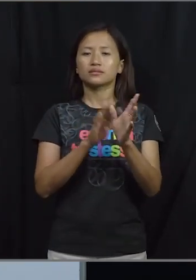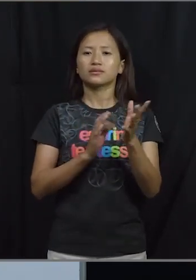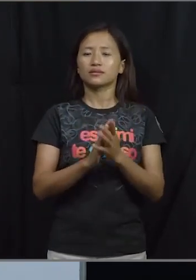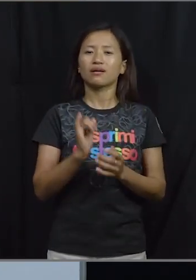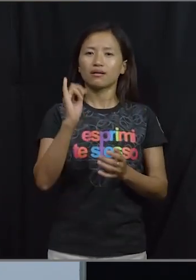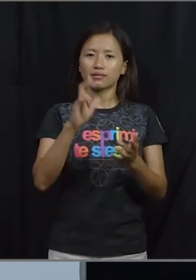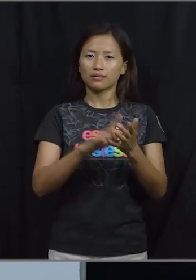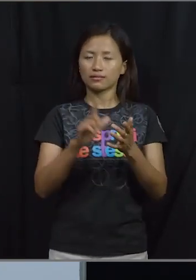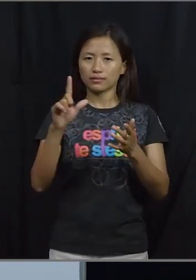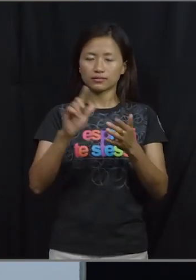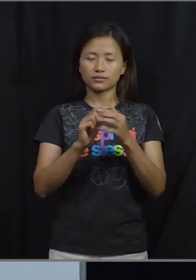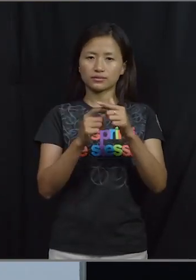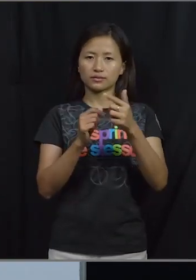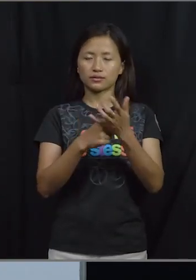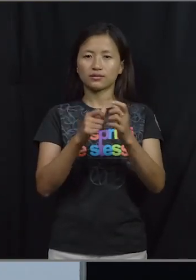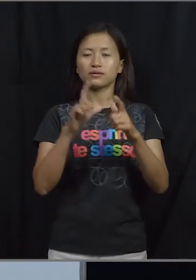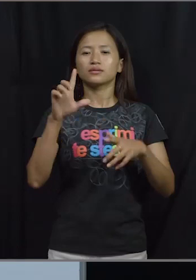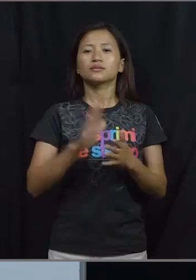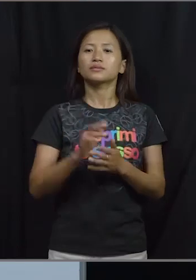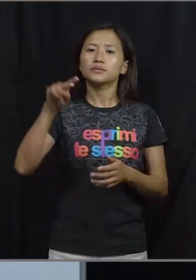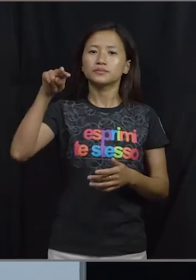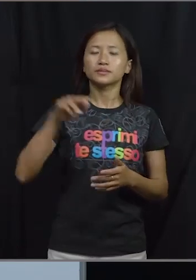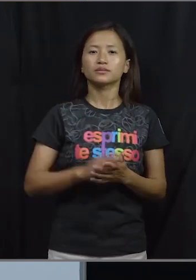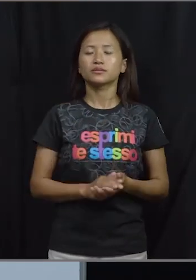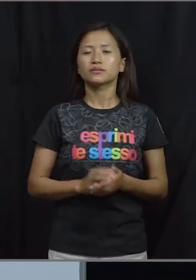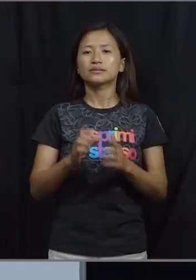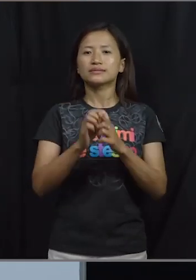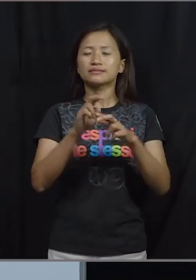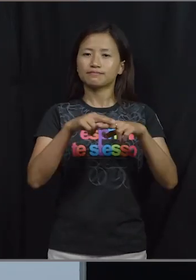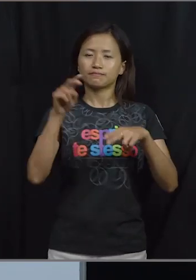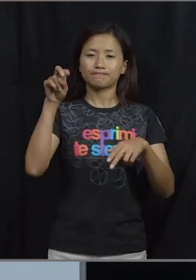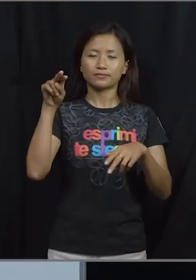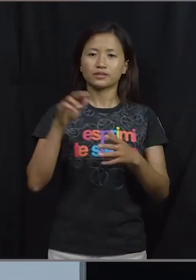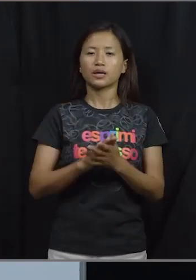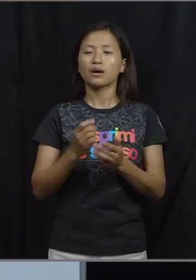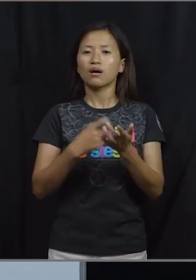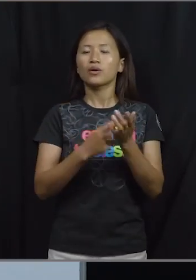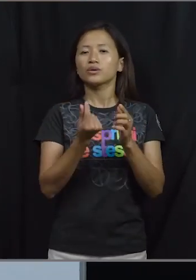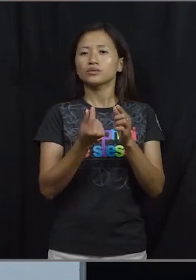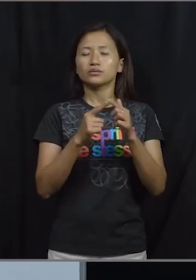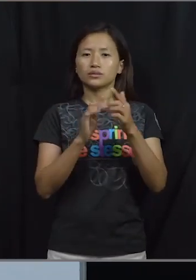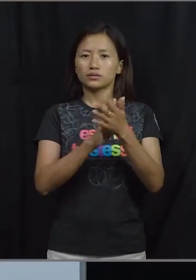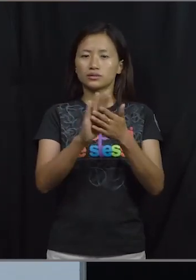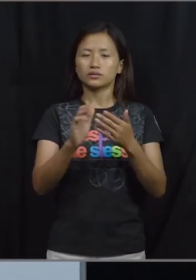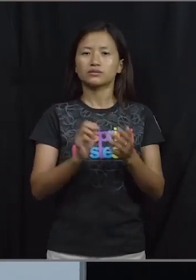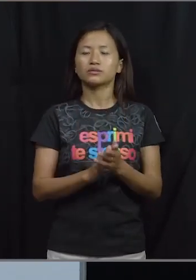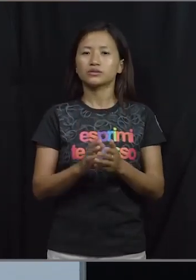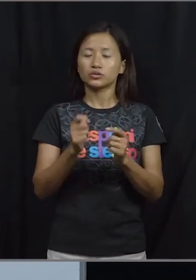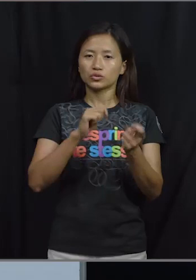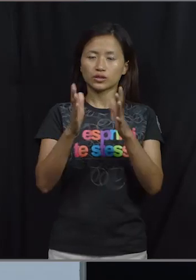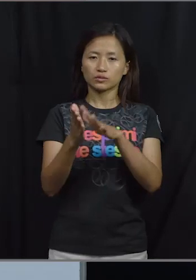literal meaning. But if you see this definition given by Ruth Benedict, transmission of